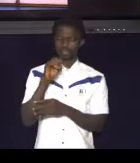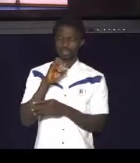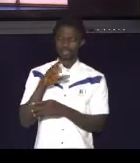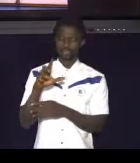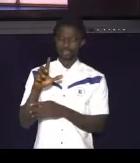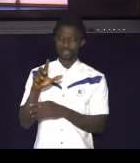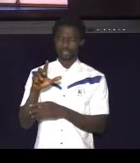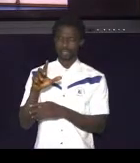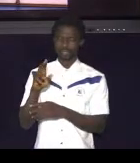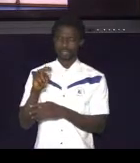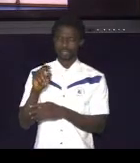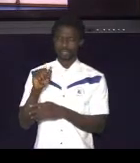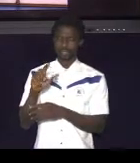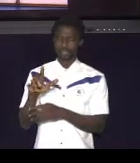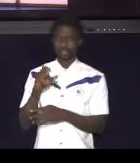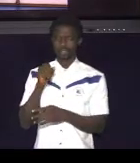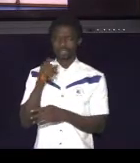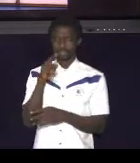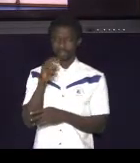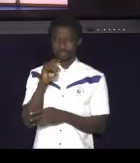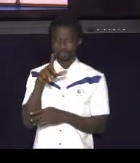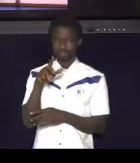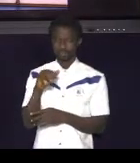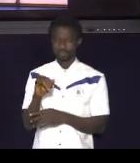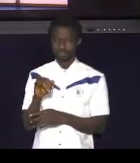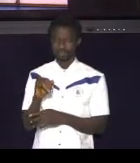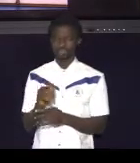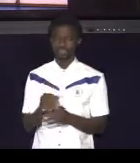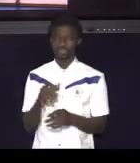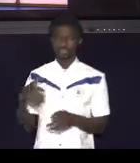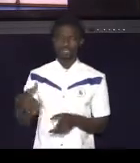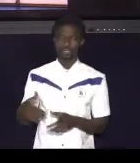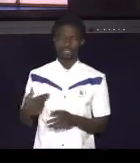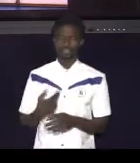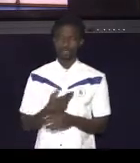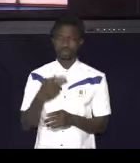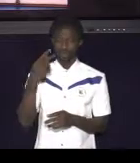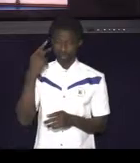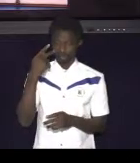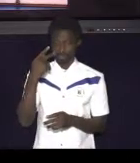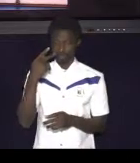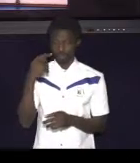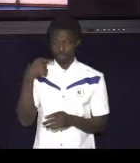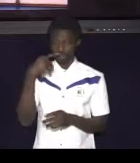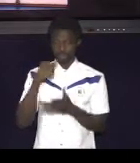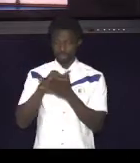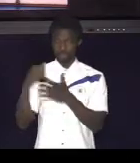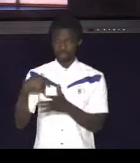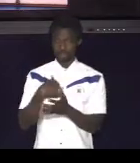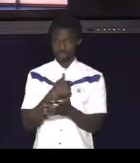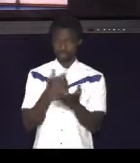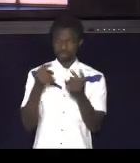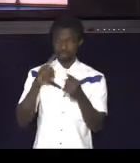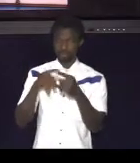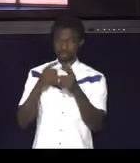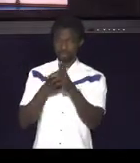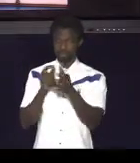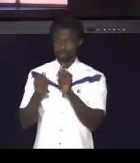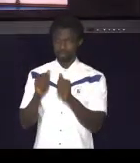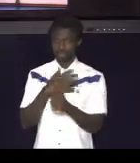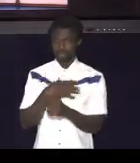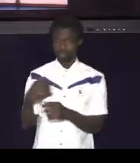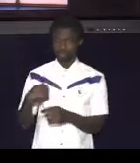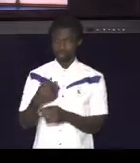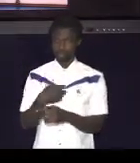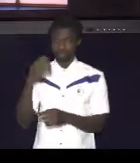stimuli. The speed at which we respond. Let's assume we want to run a race, and we hear the